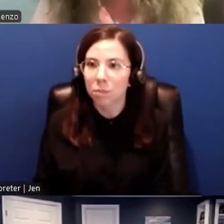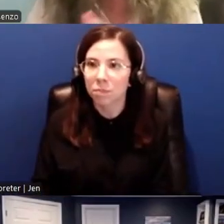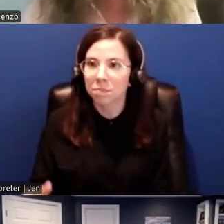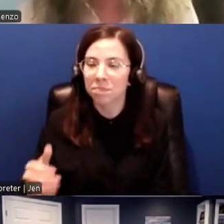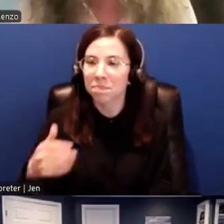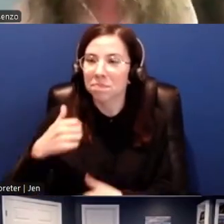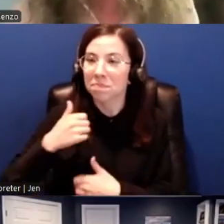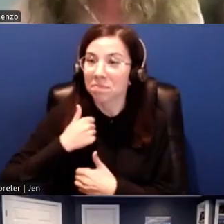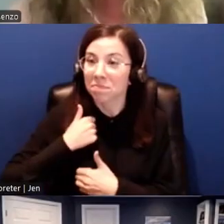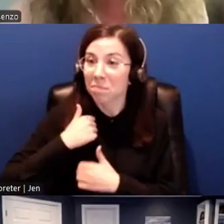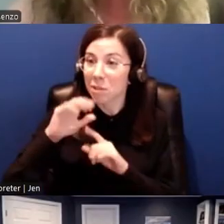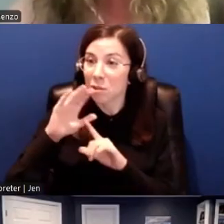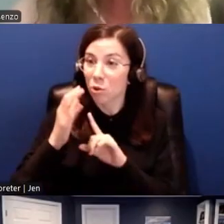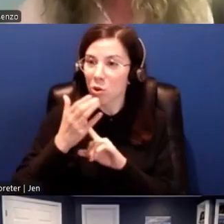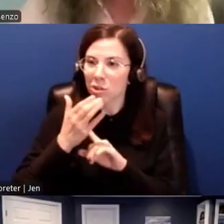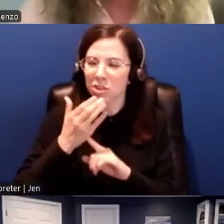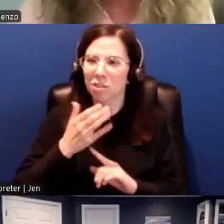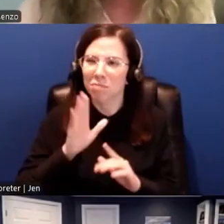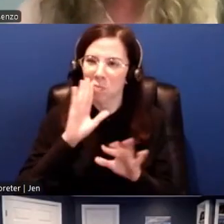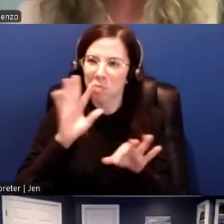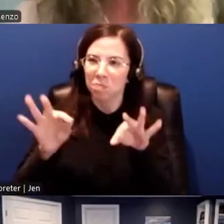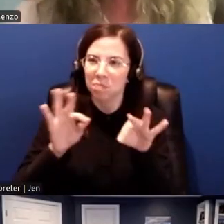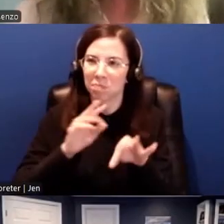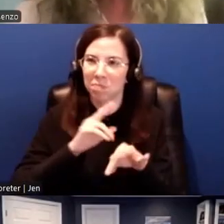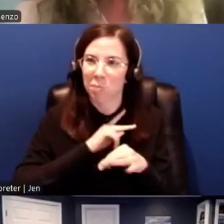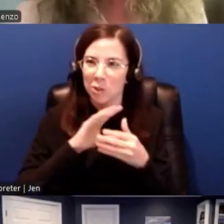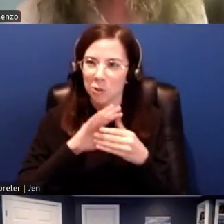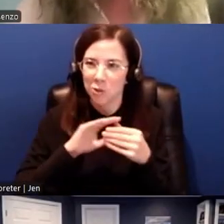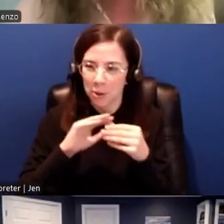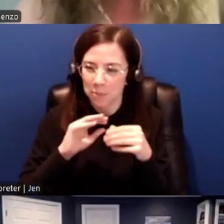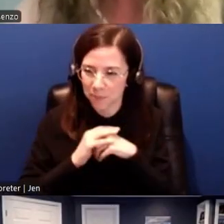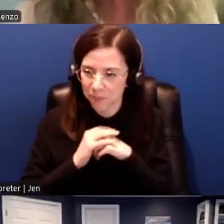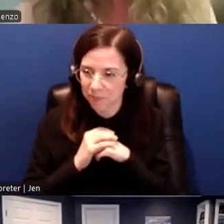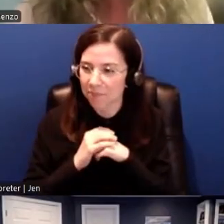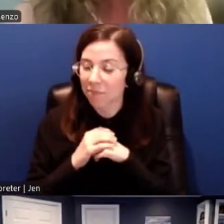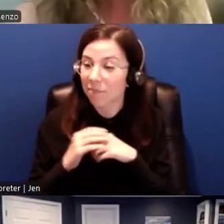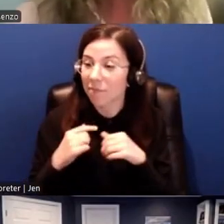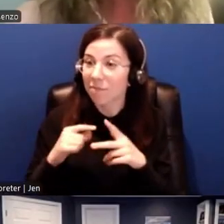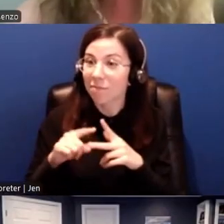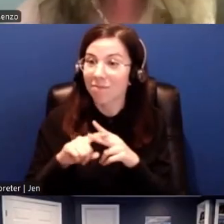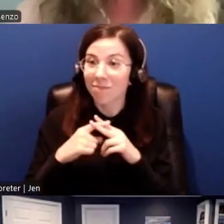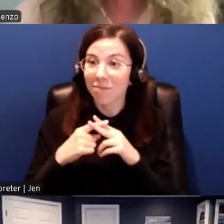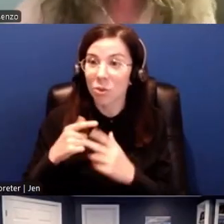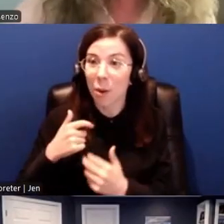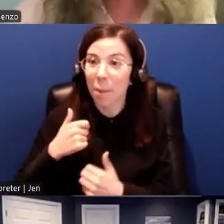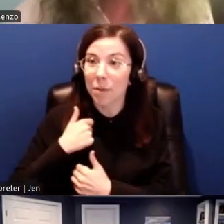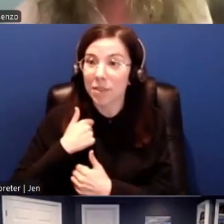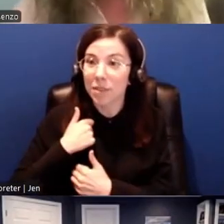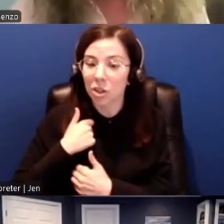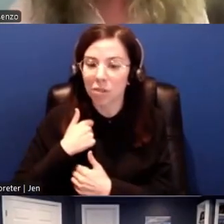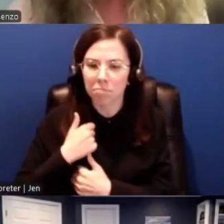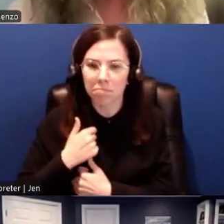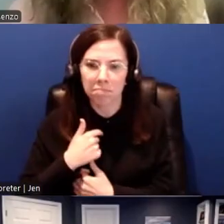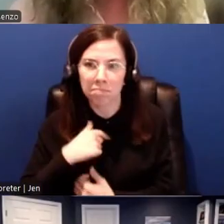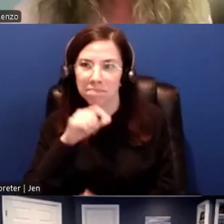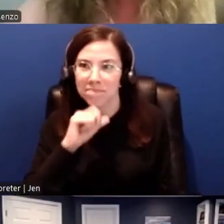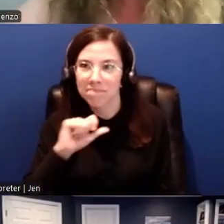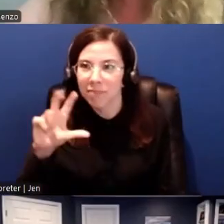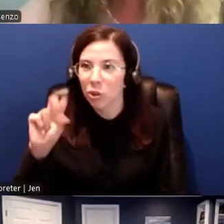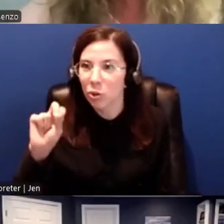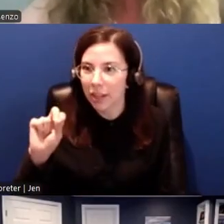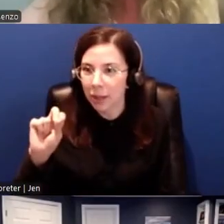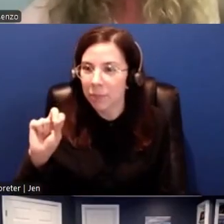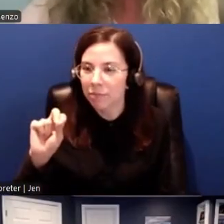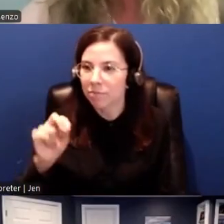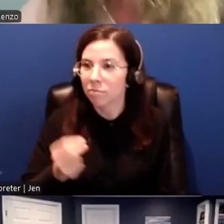just going to tell you a personal story, is that when I came into the military, I was, let's see, 30 years old. I had